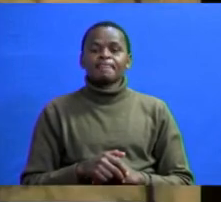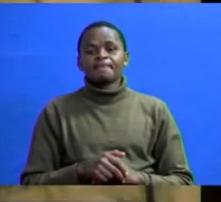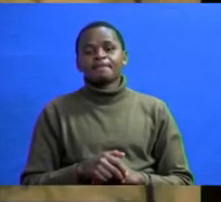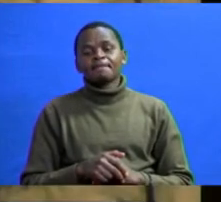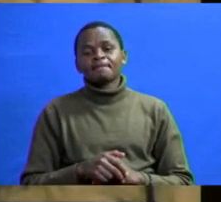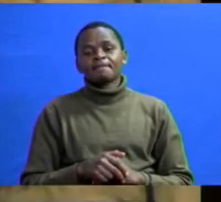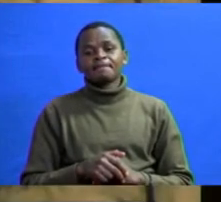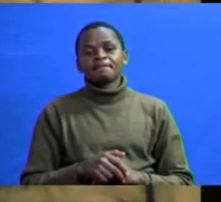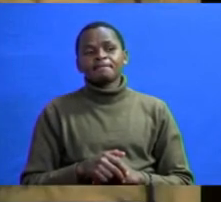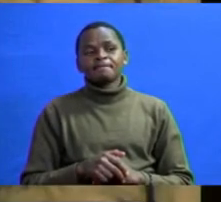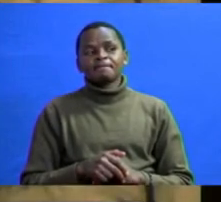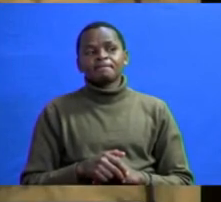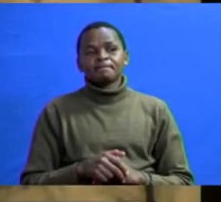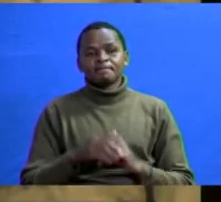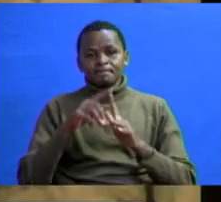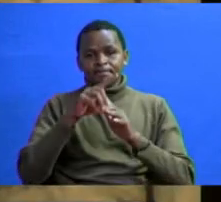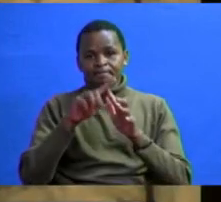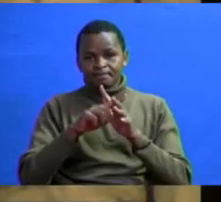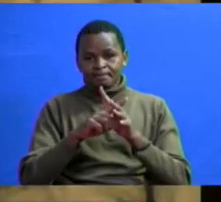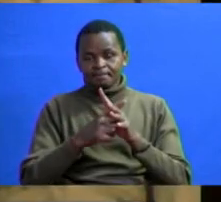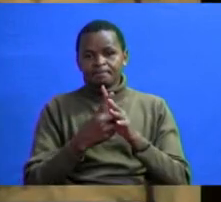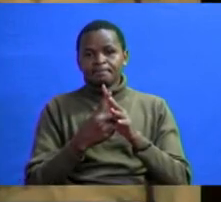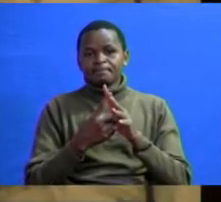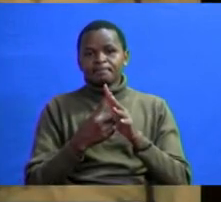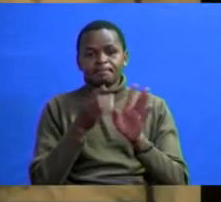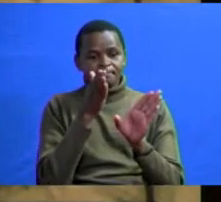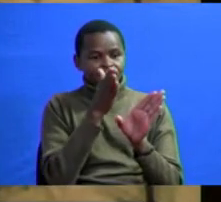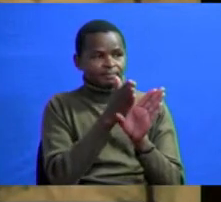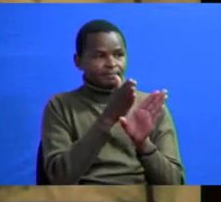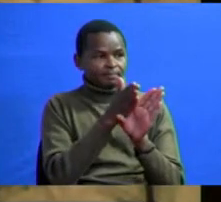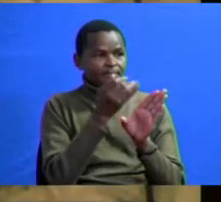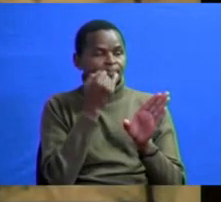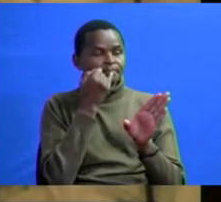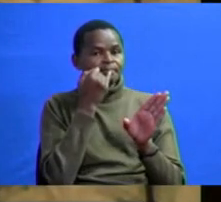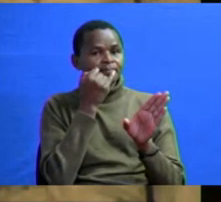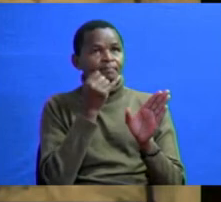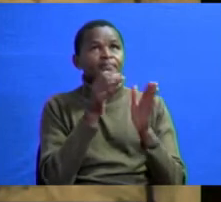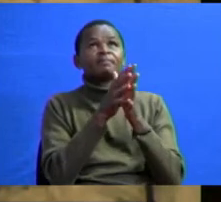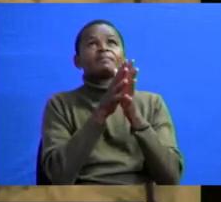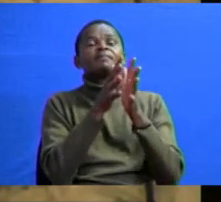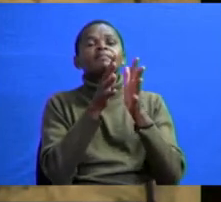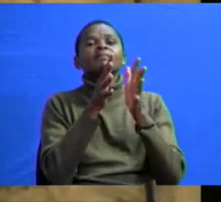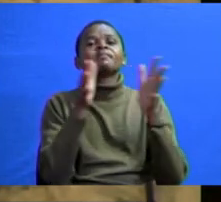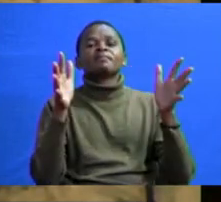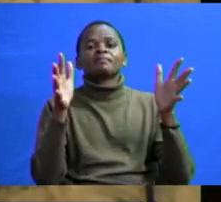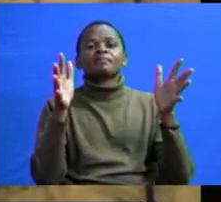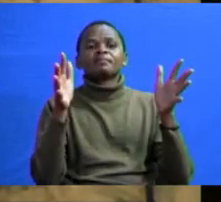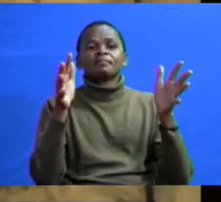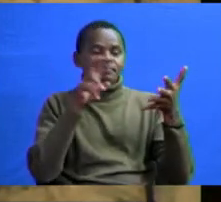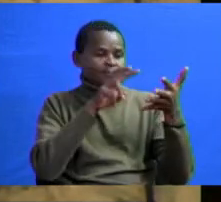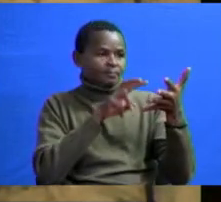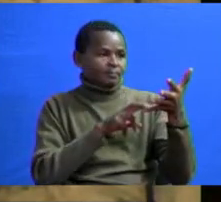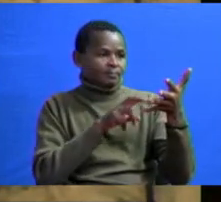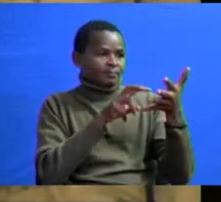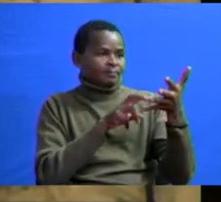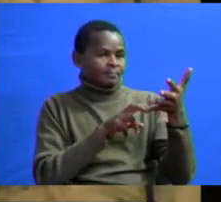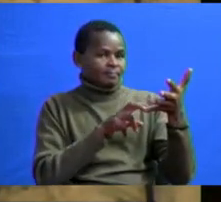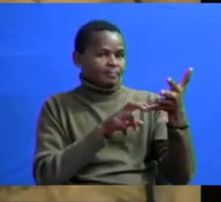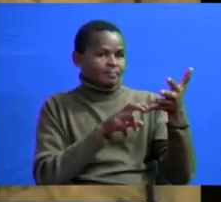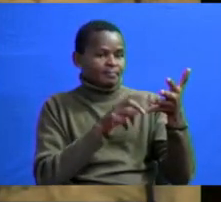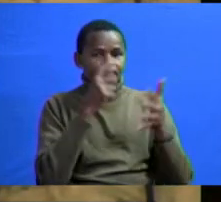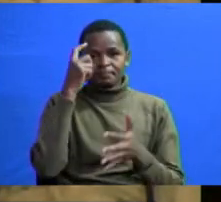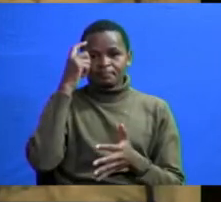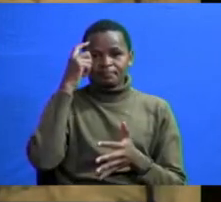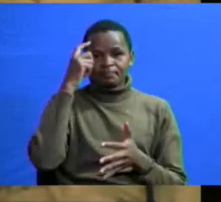Okay. So let me begin by saying that psychology is broad. Psychology is a study that deals with the mind